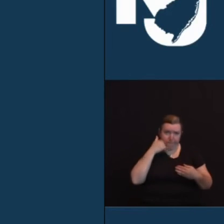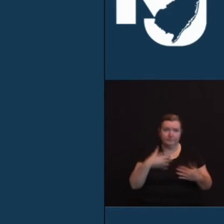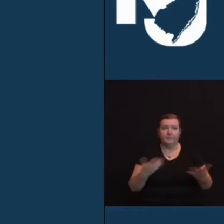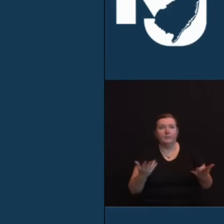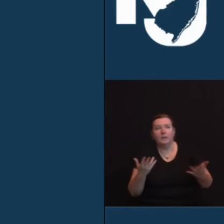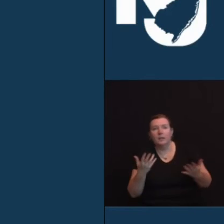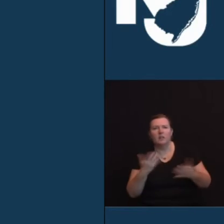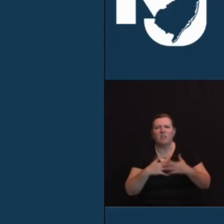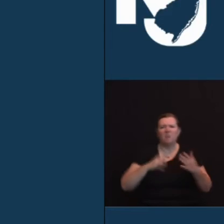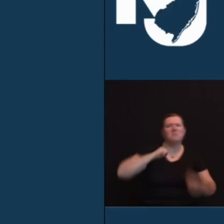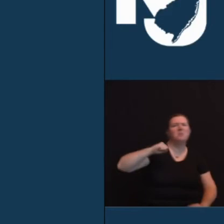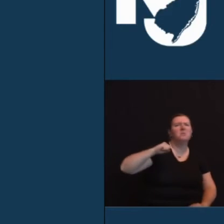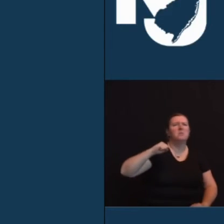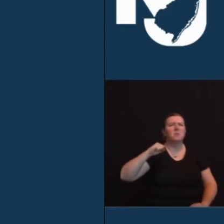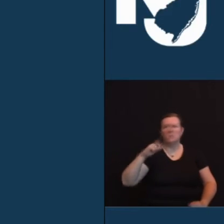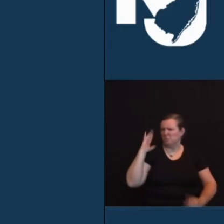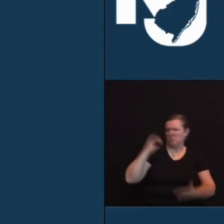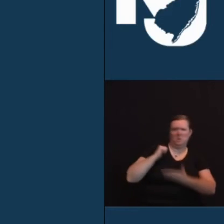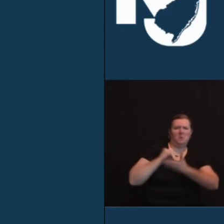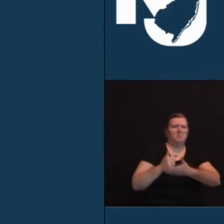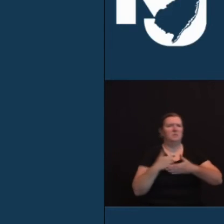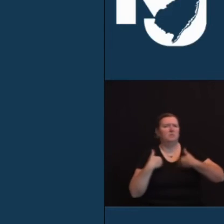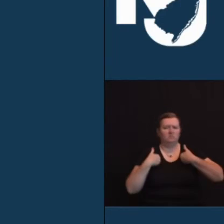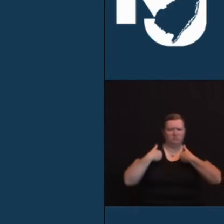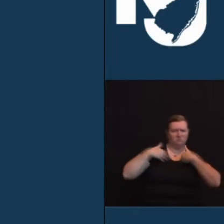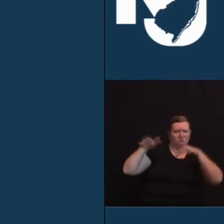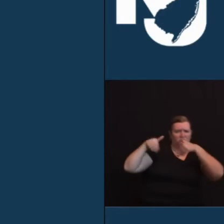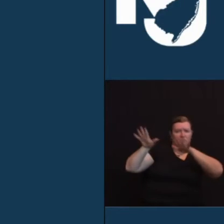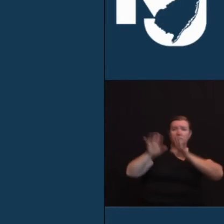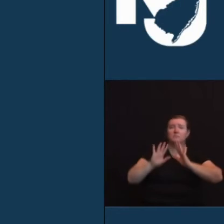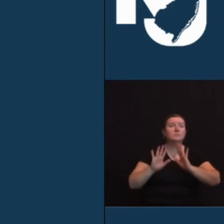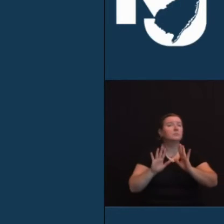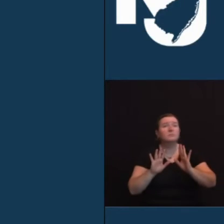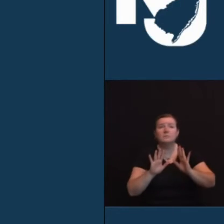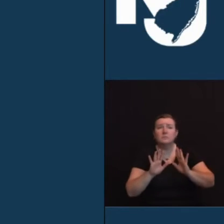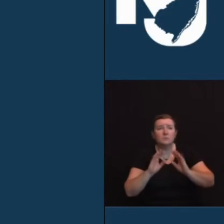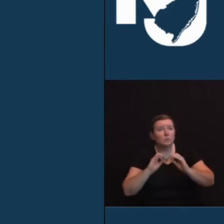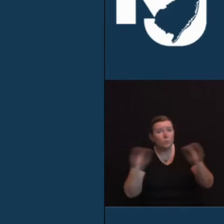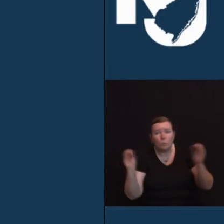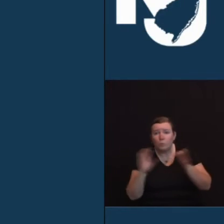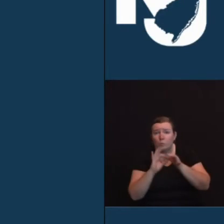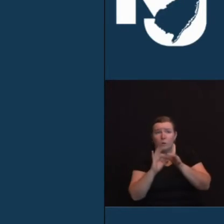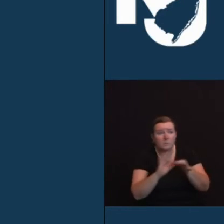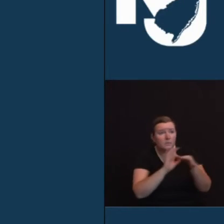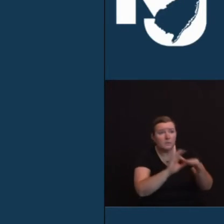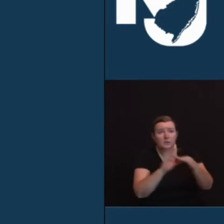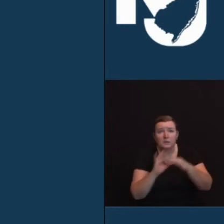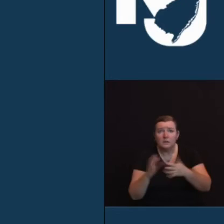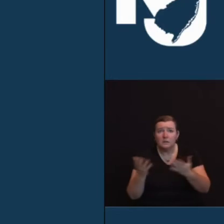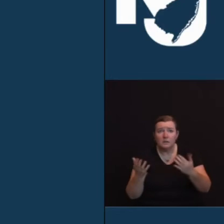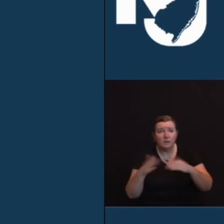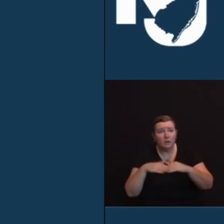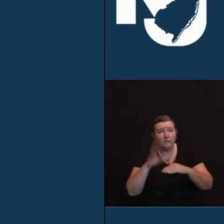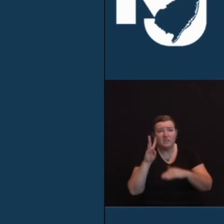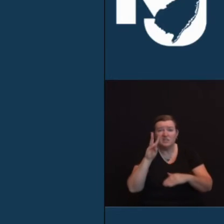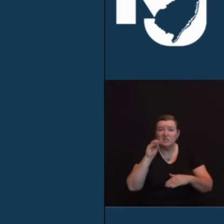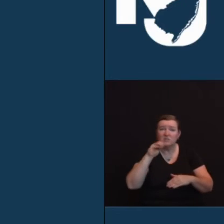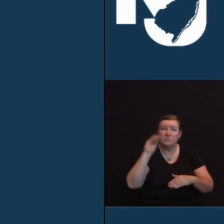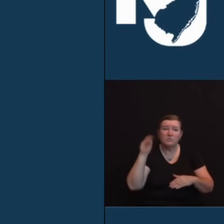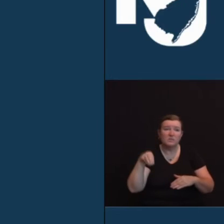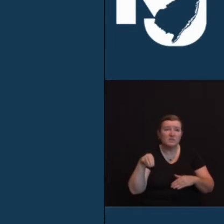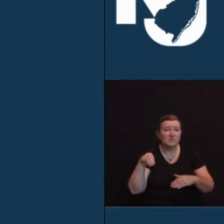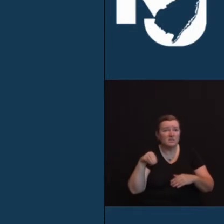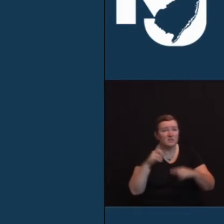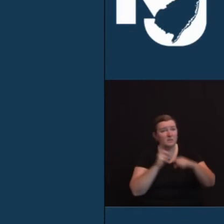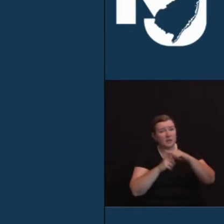who just weren't going to help out. But now we are seeing a failure to cooperate in more than 60% of cases. Again, it's anecdotal, but a